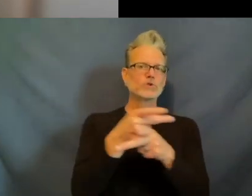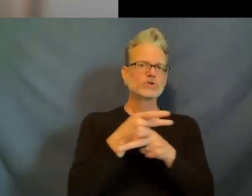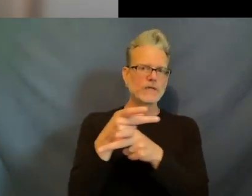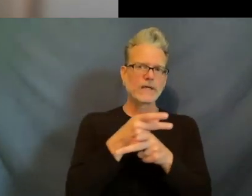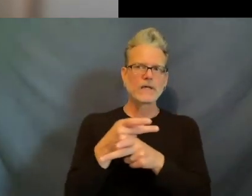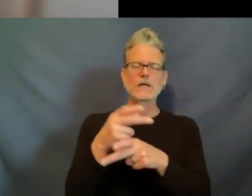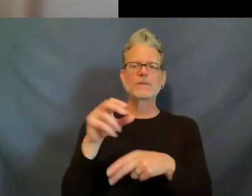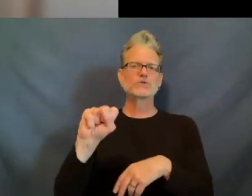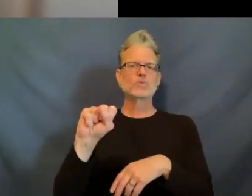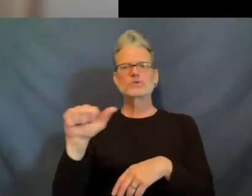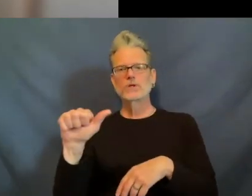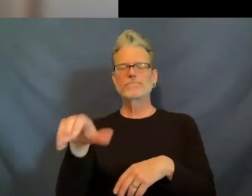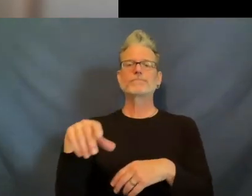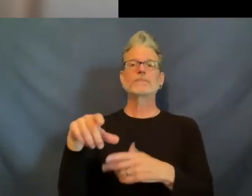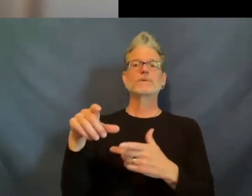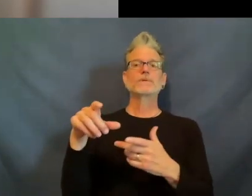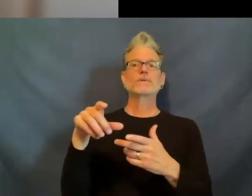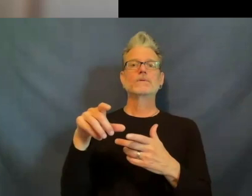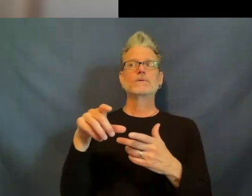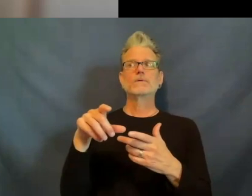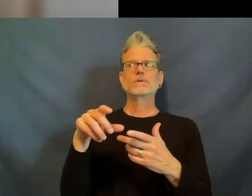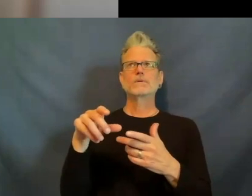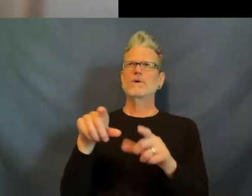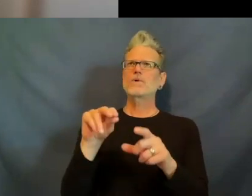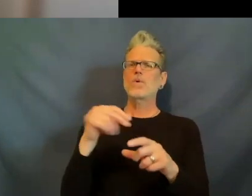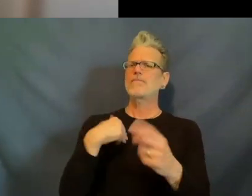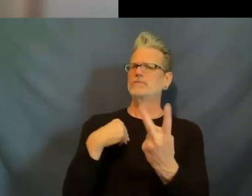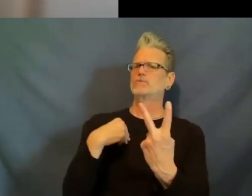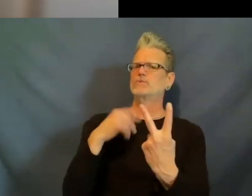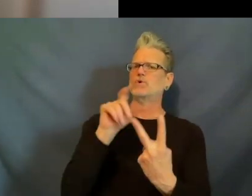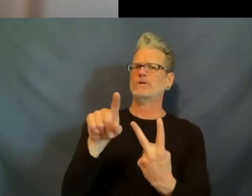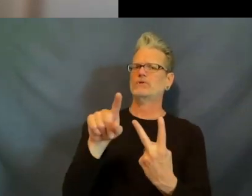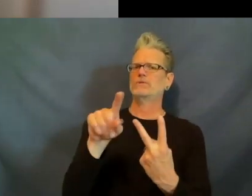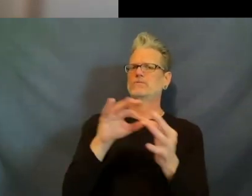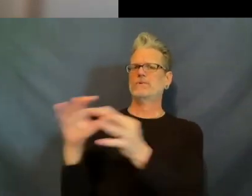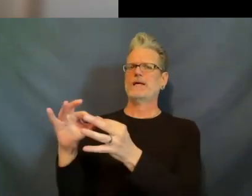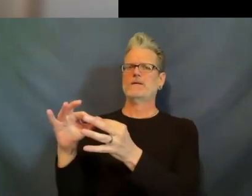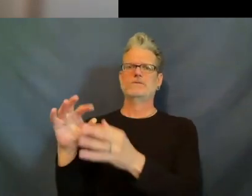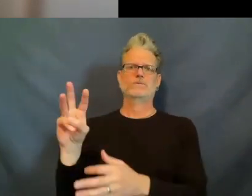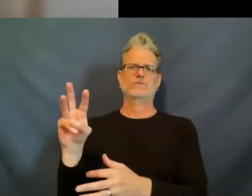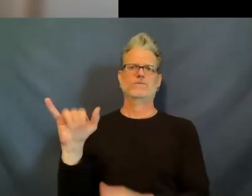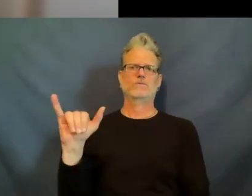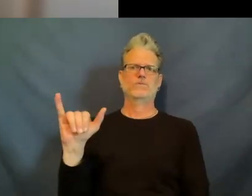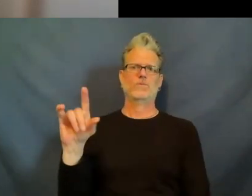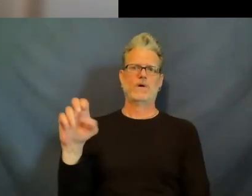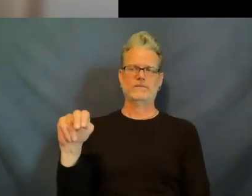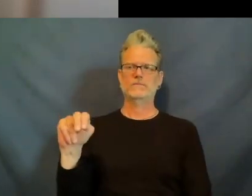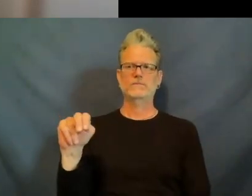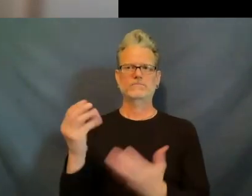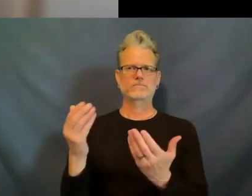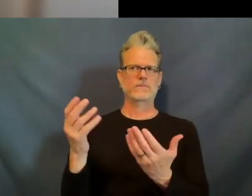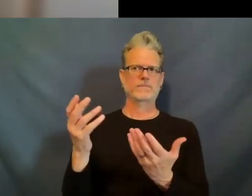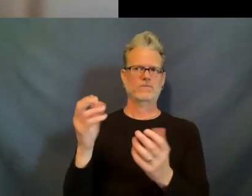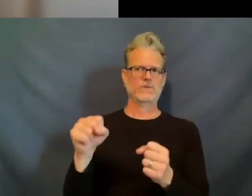The question is, actually, we have two related to Wyden amendment. So I'm gonna toss them both out and maybe we can cover